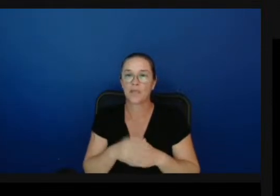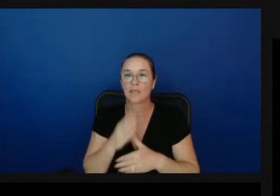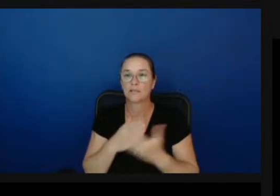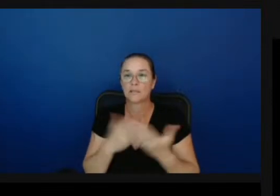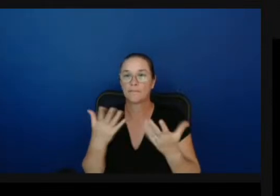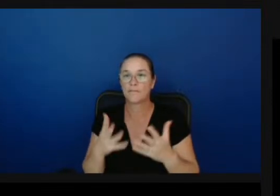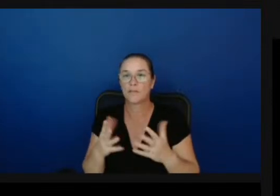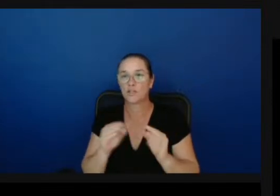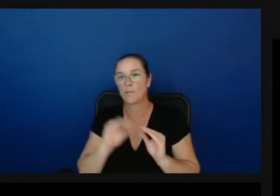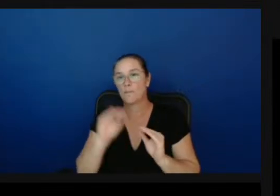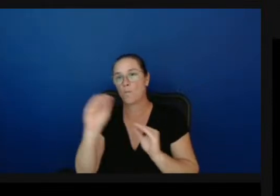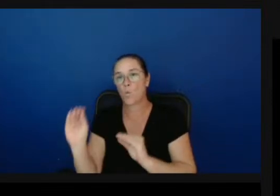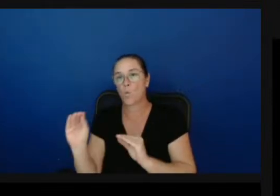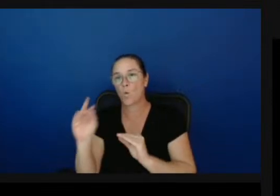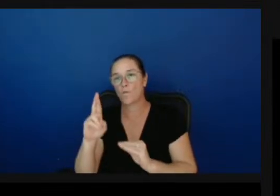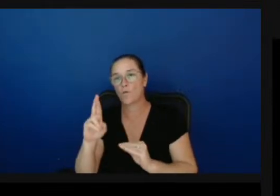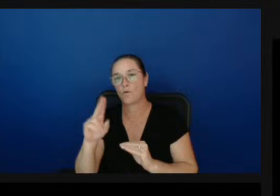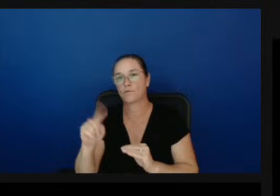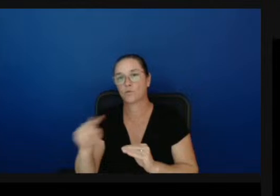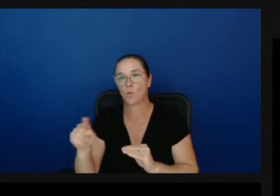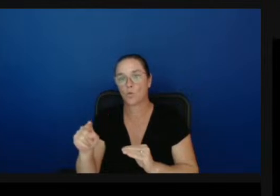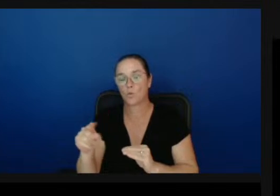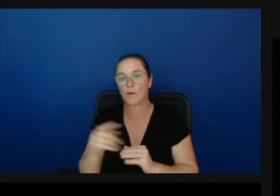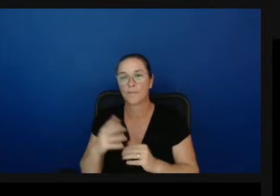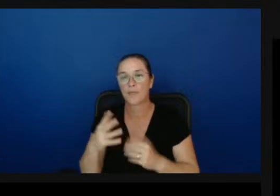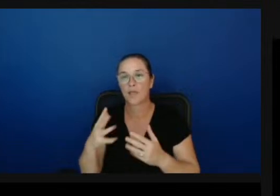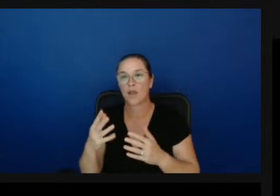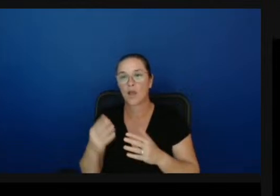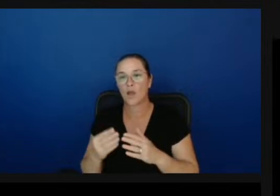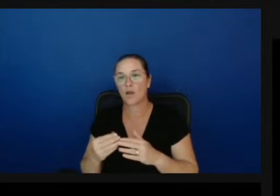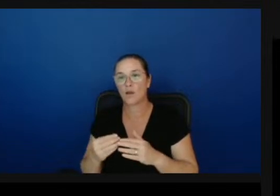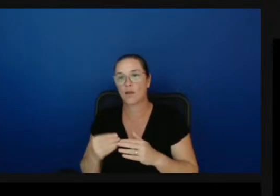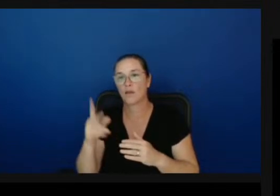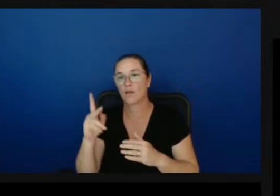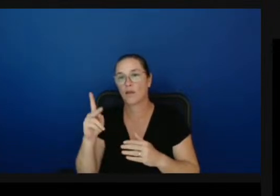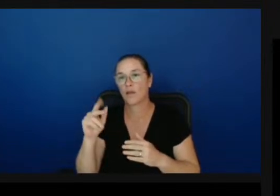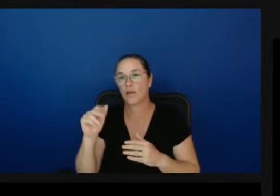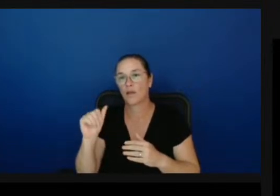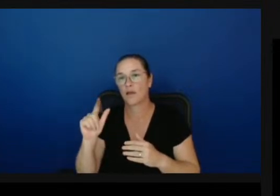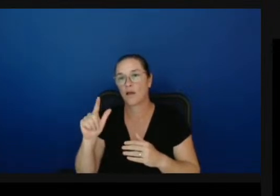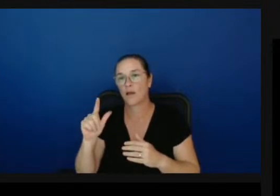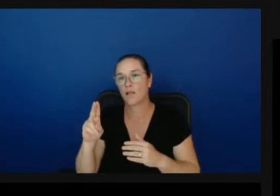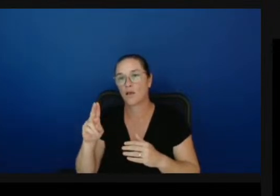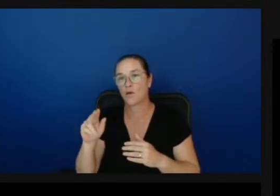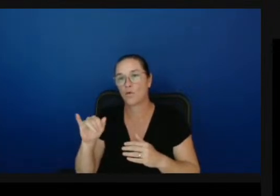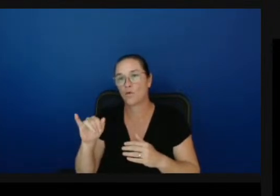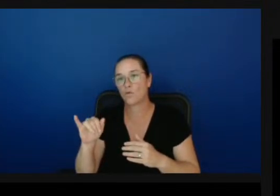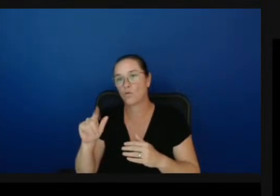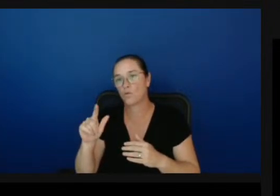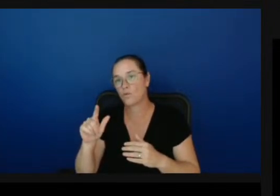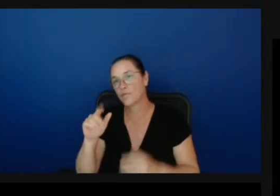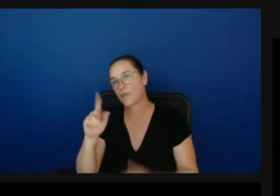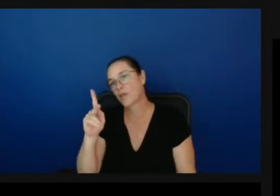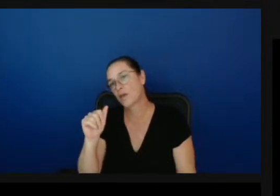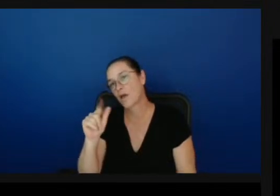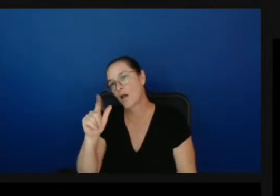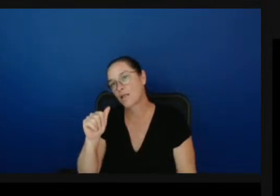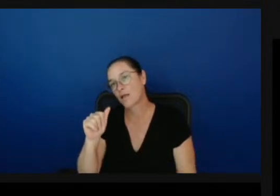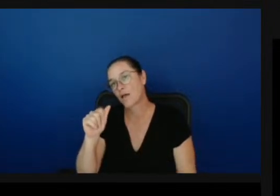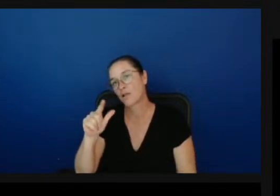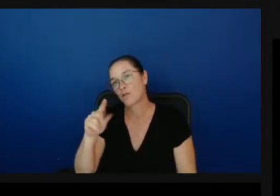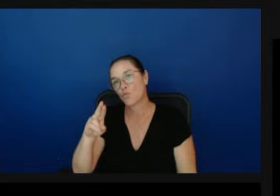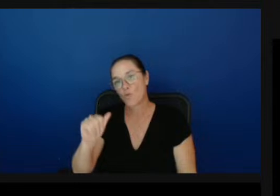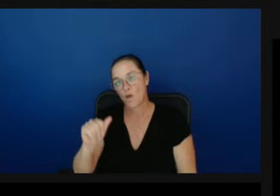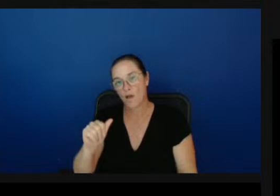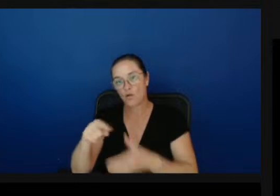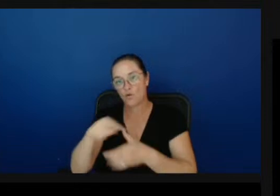zone in green here and actually intruded Kīlauea crater in 54 to 55, ahead of a